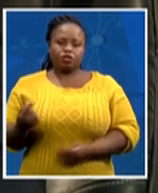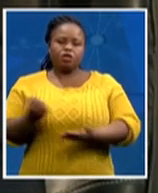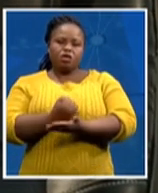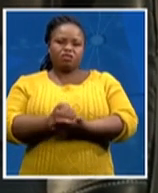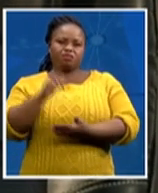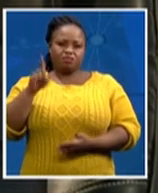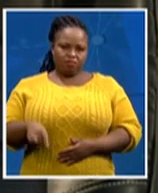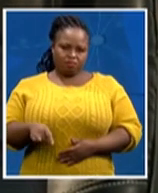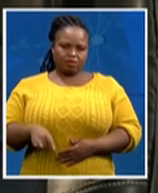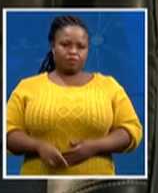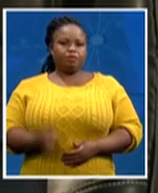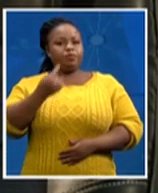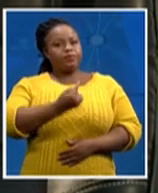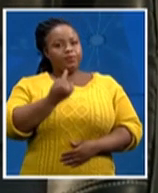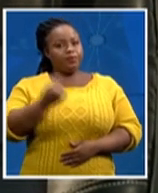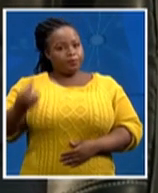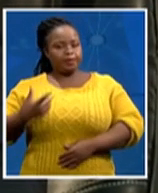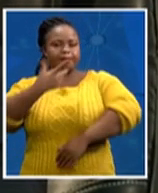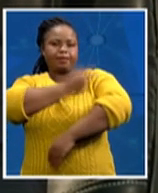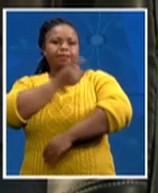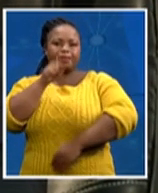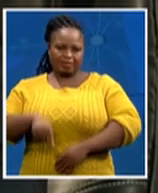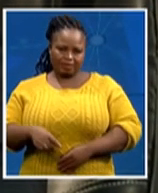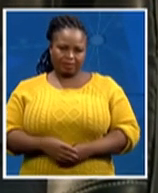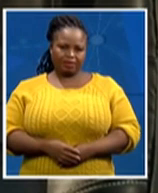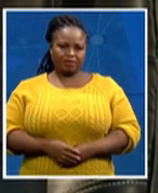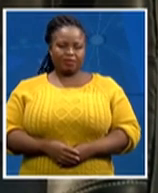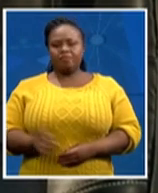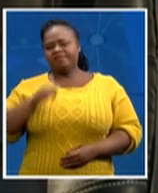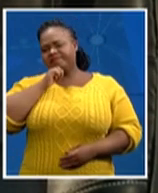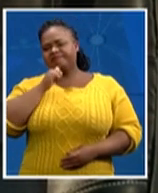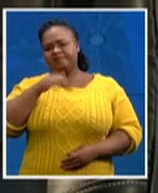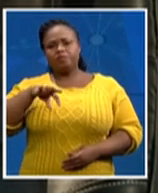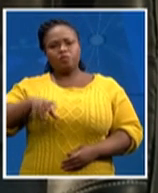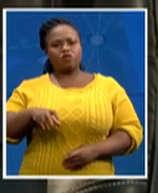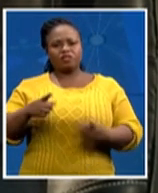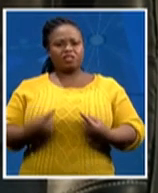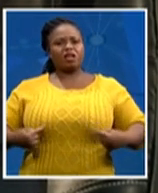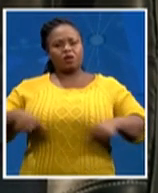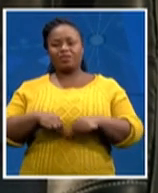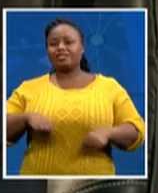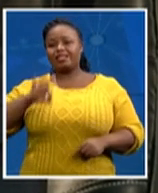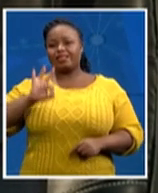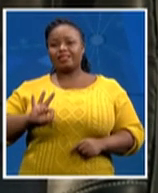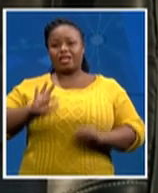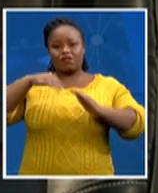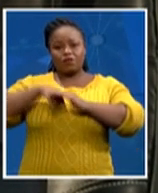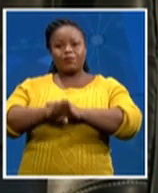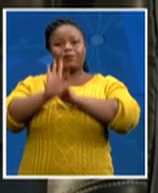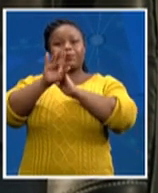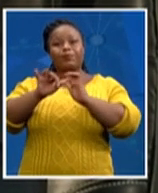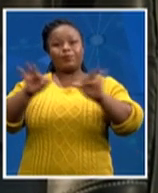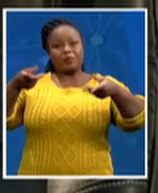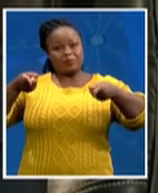vaccine. Even though our province has not entered the third wave of COVID-19, we should